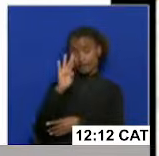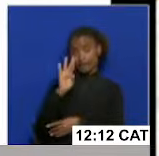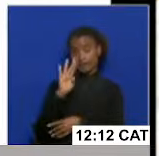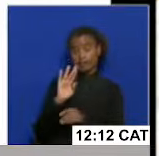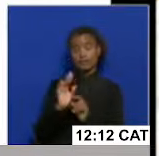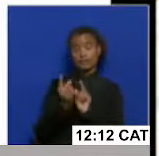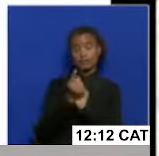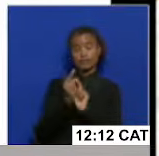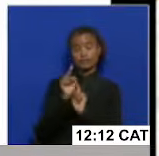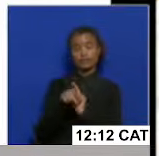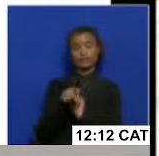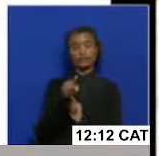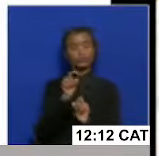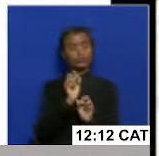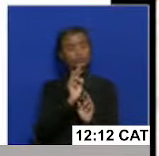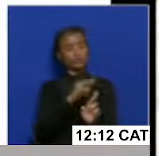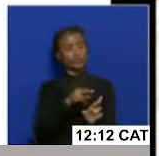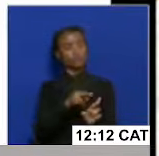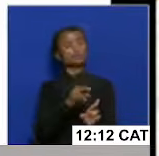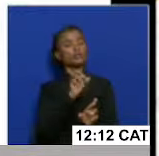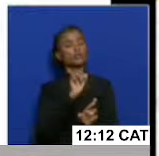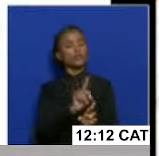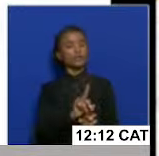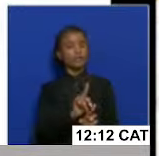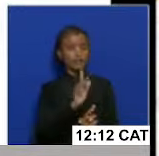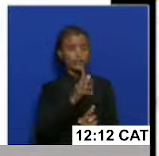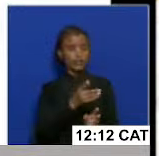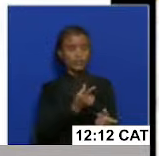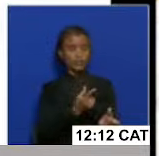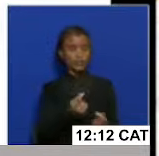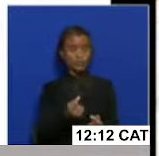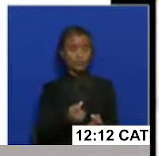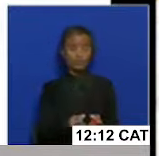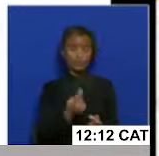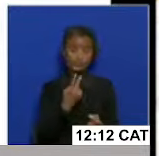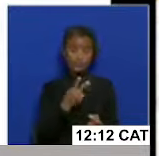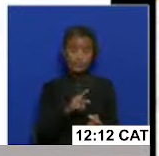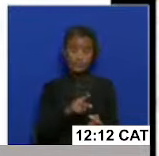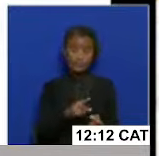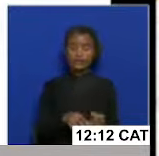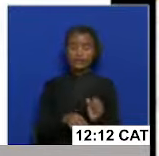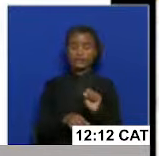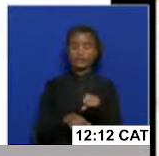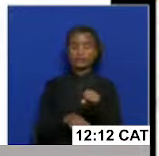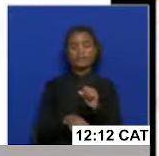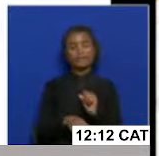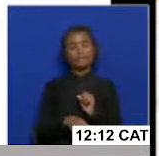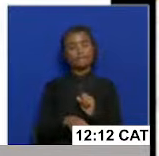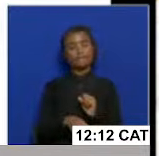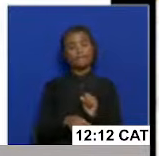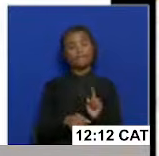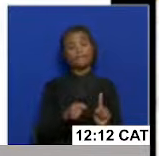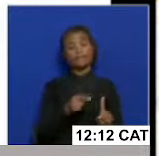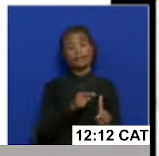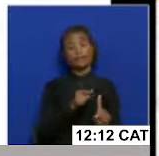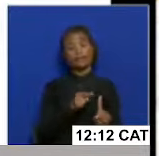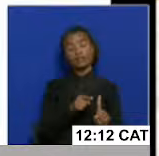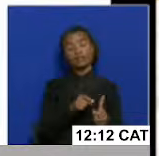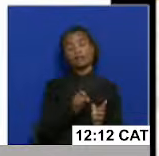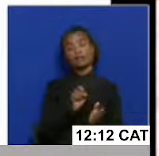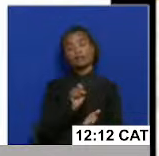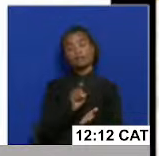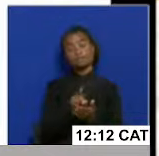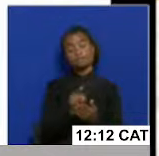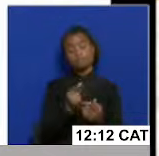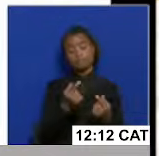"Okay, will do." You see that? Yes, I do. Okay. She then indicates in the next block, she says, "Let me know